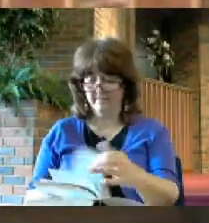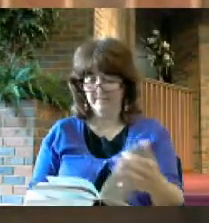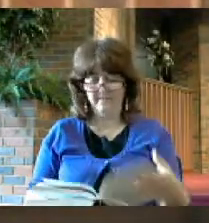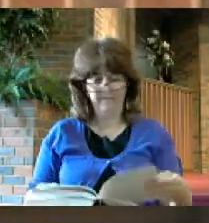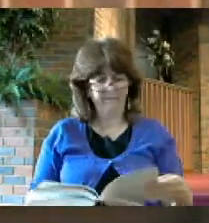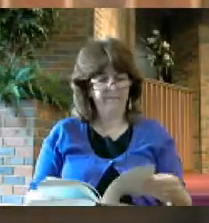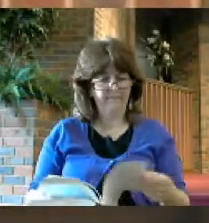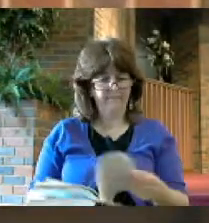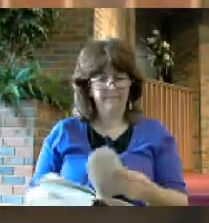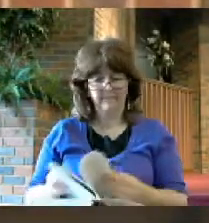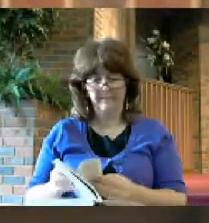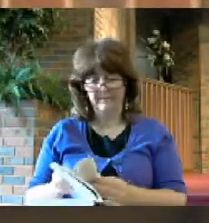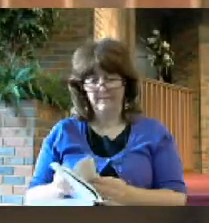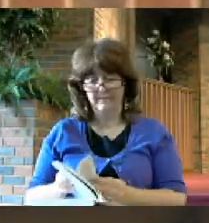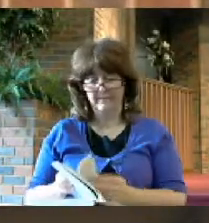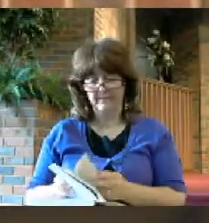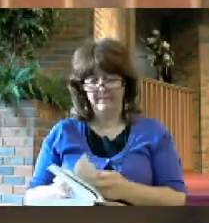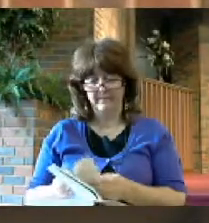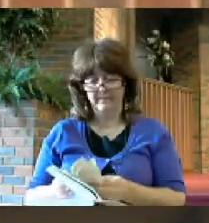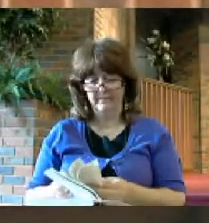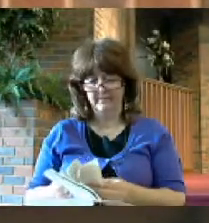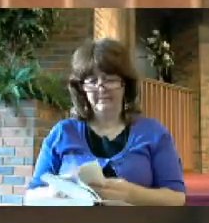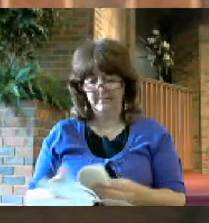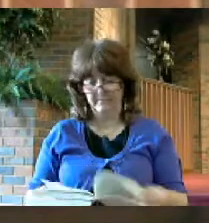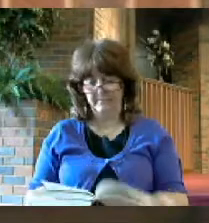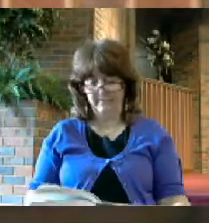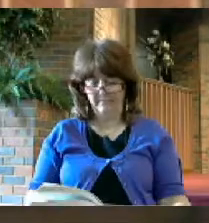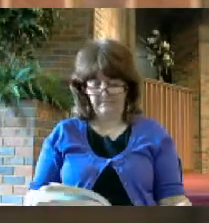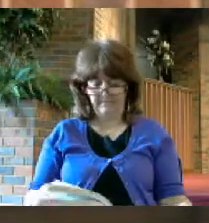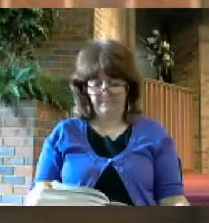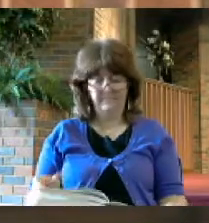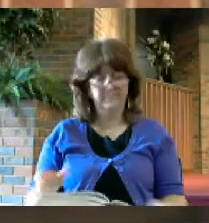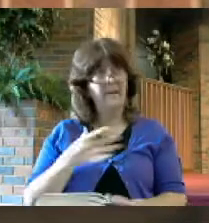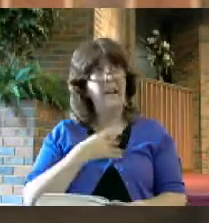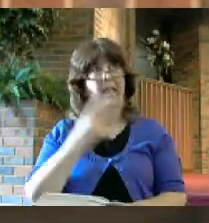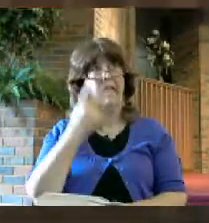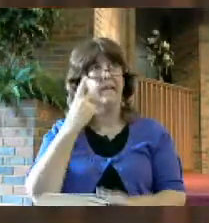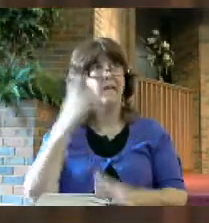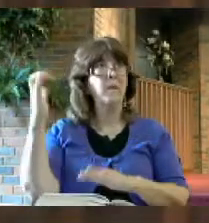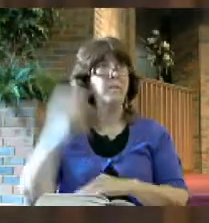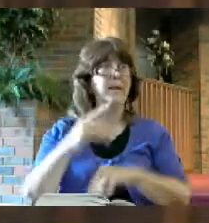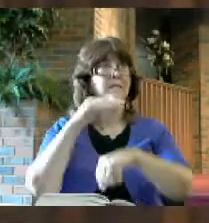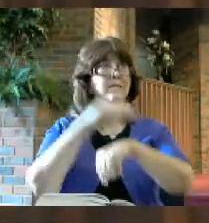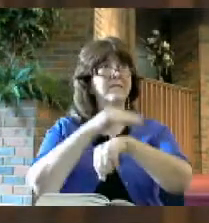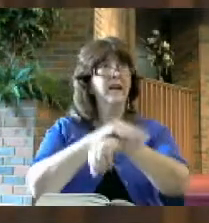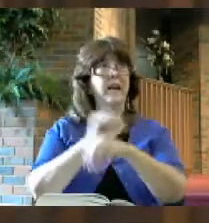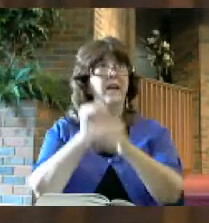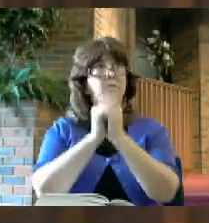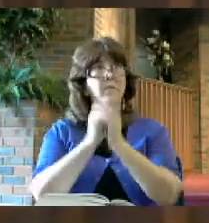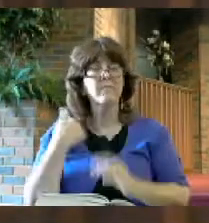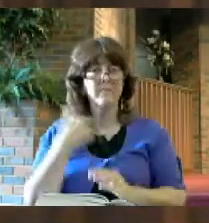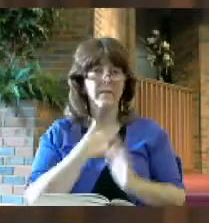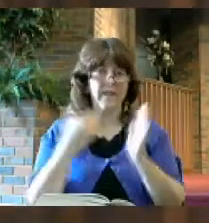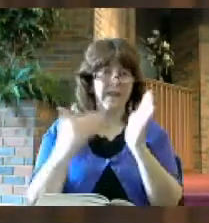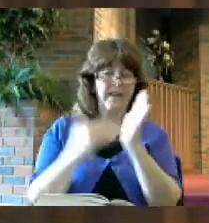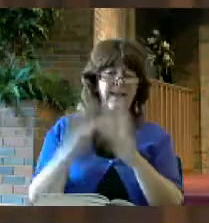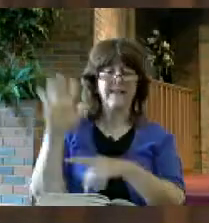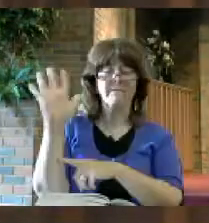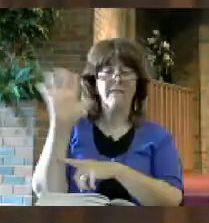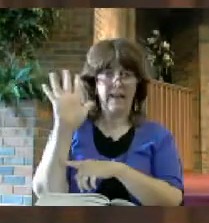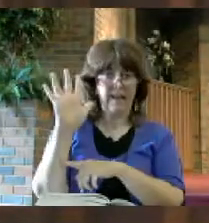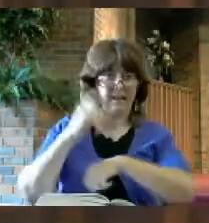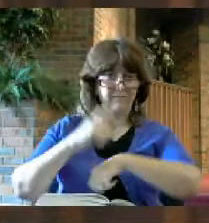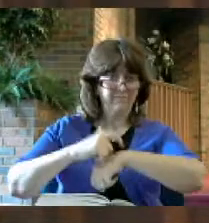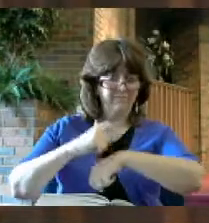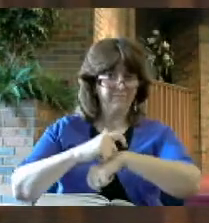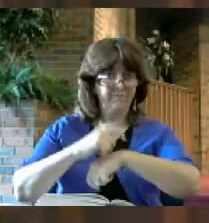and worship with us again. If you're visiting, come back at 5. We'll have another assembly, and again, if we can serve you, let us know.